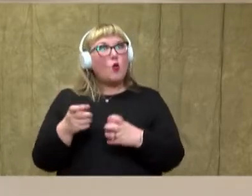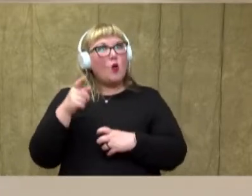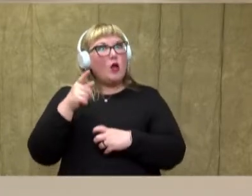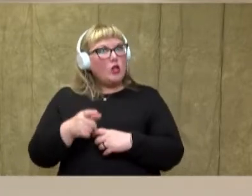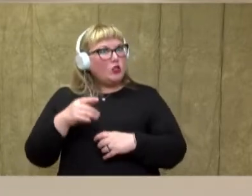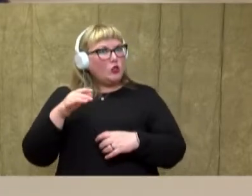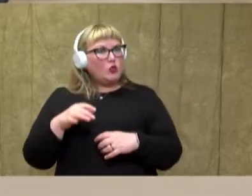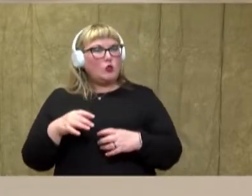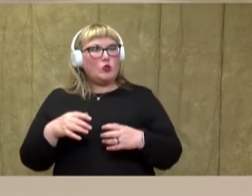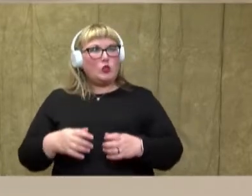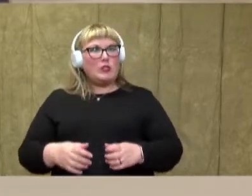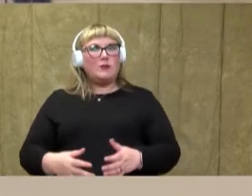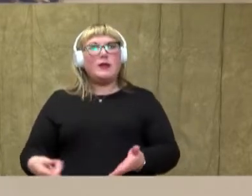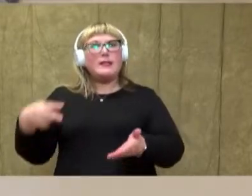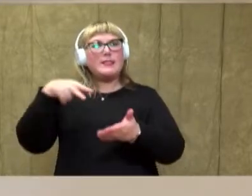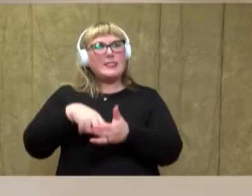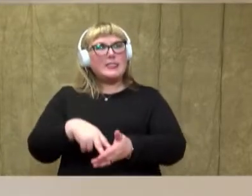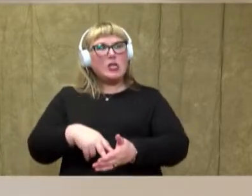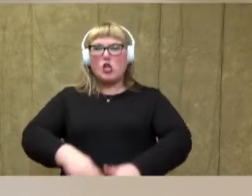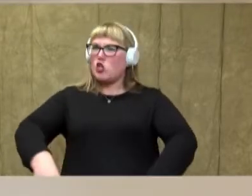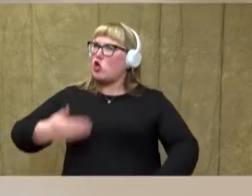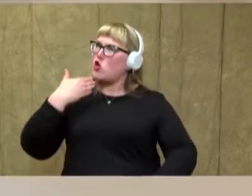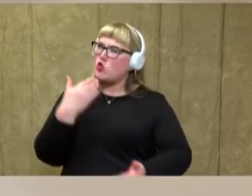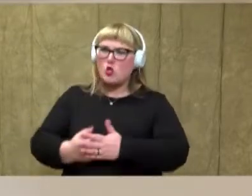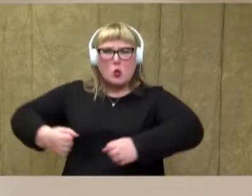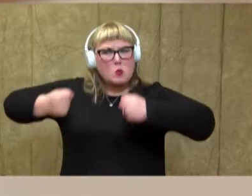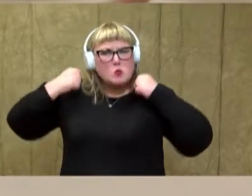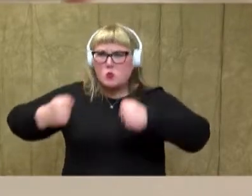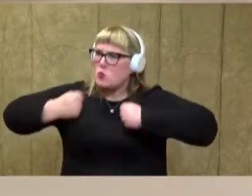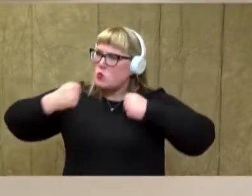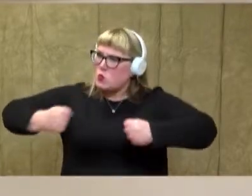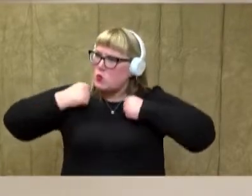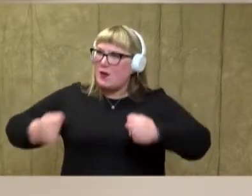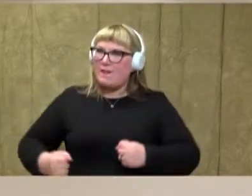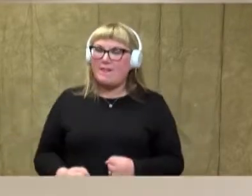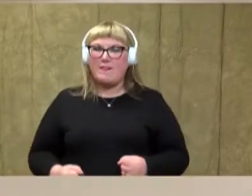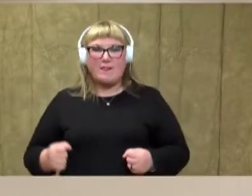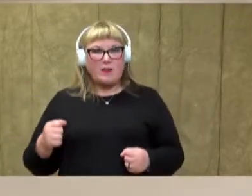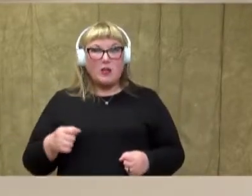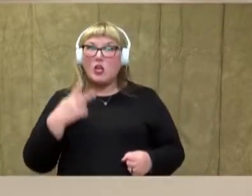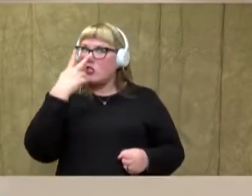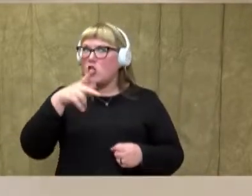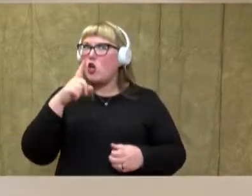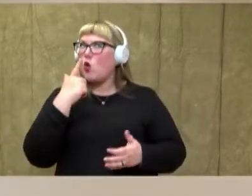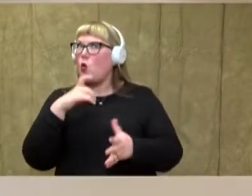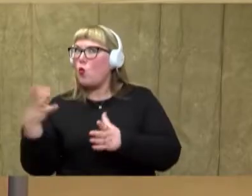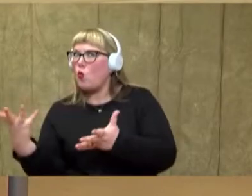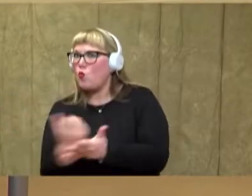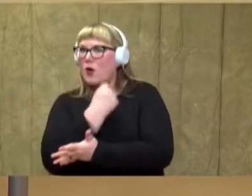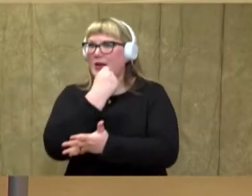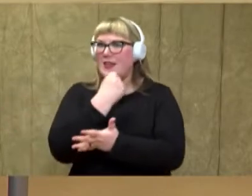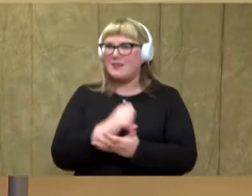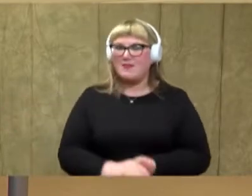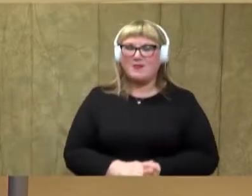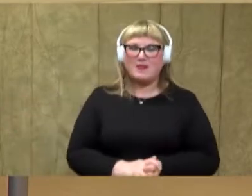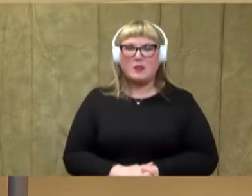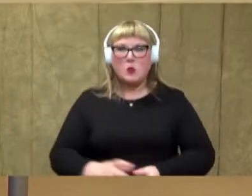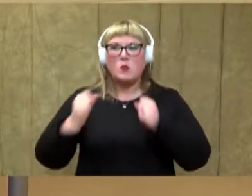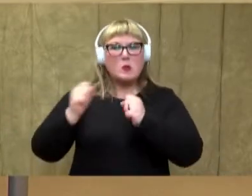if you're at home right now, stand up, give it a good shake because this is for each side and we're gonna see which side has the